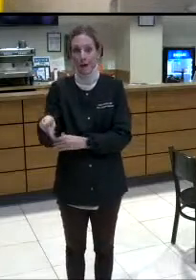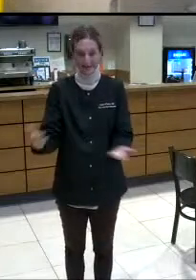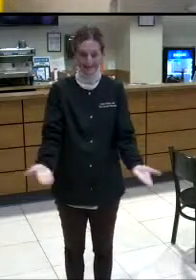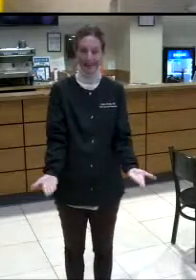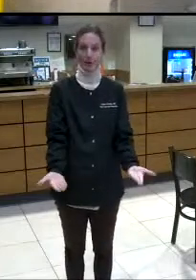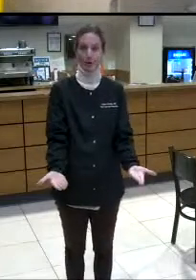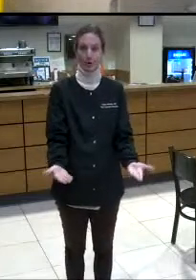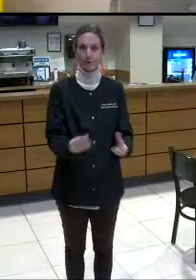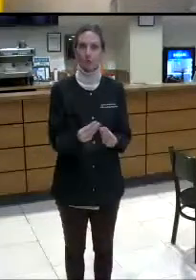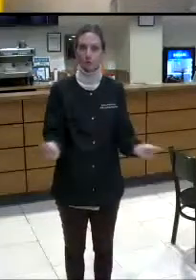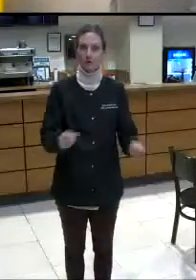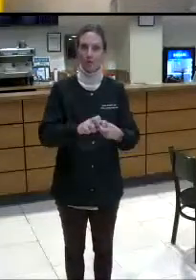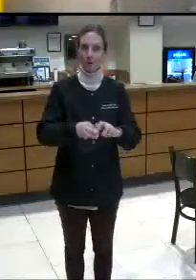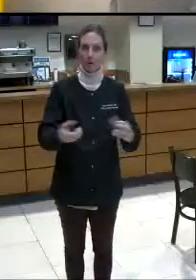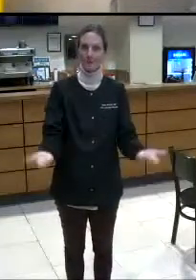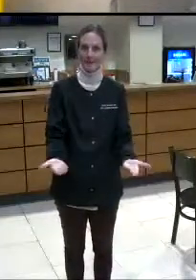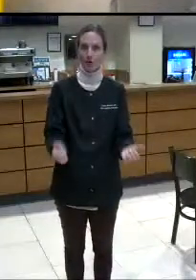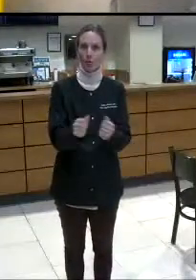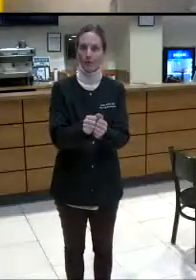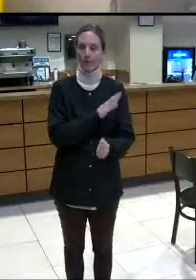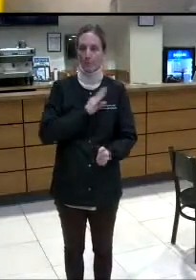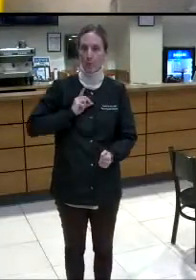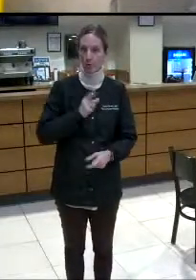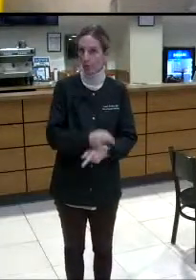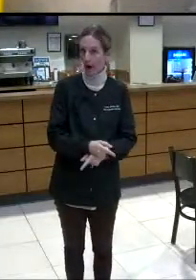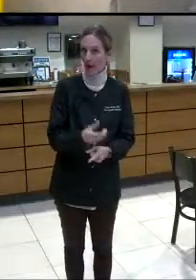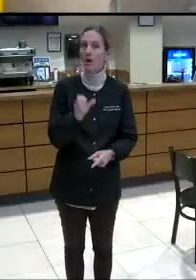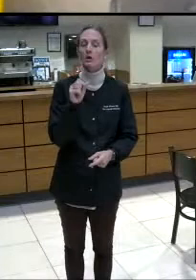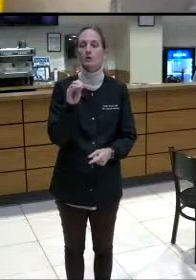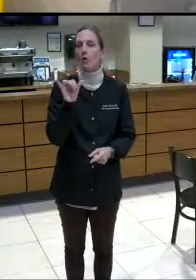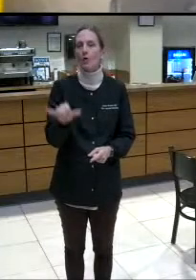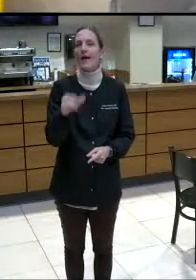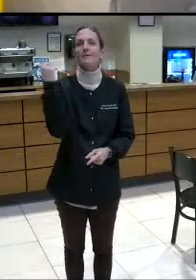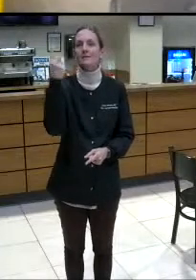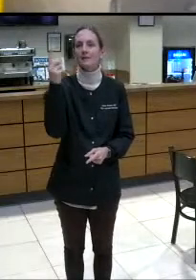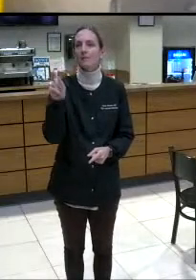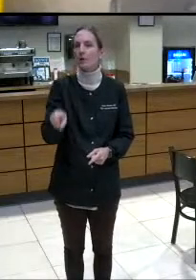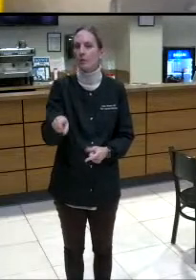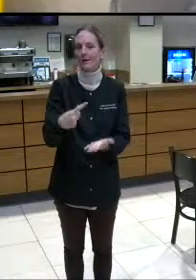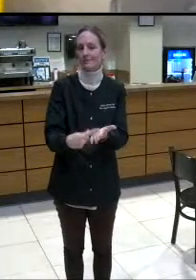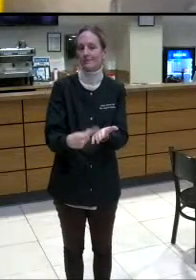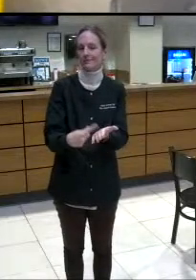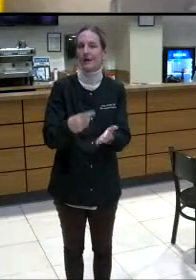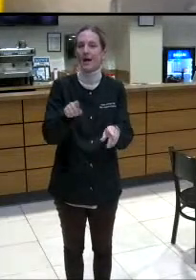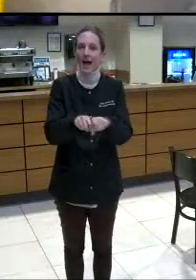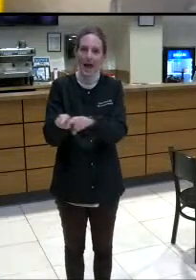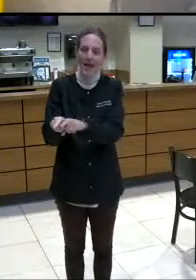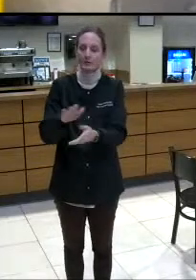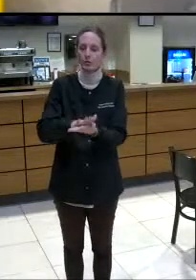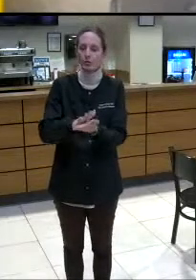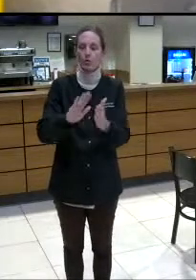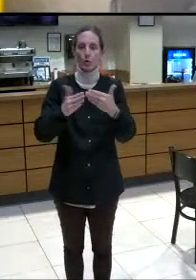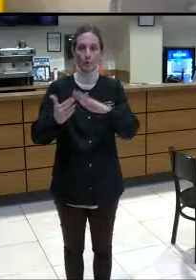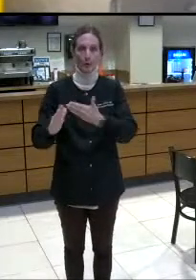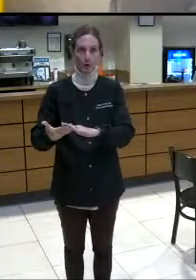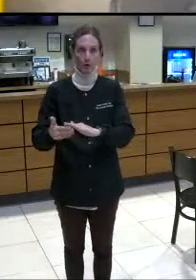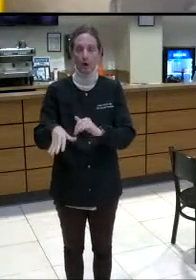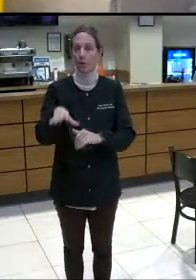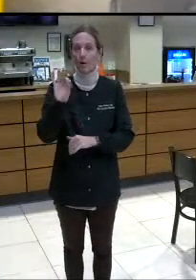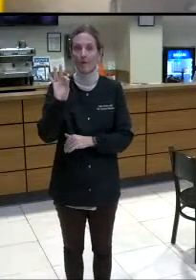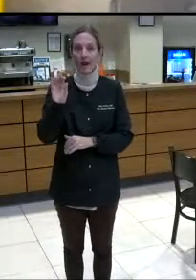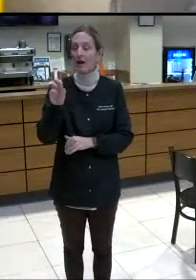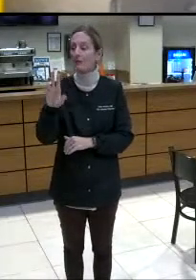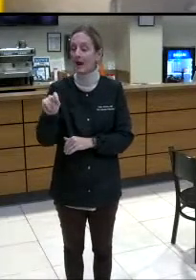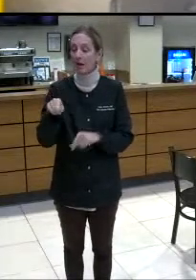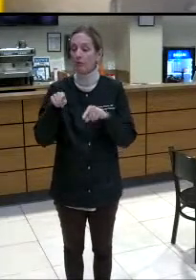to be able to address those things. So I think that that is something that we have to address as a school community, as we found out in that community